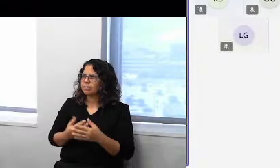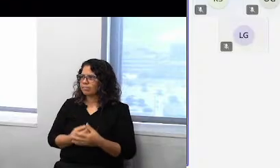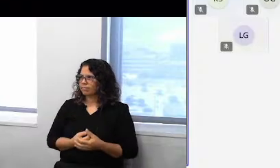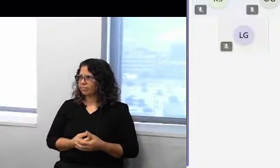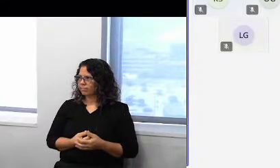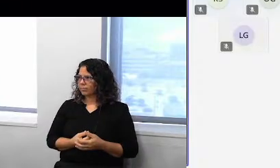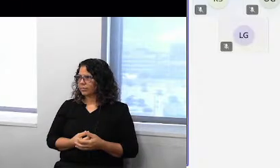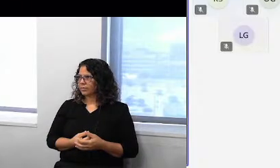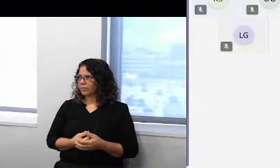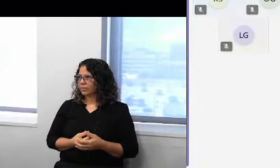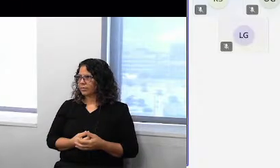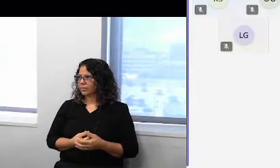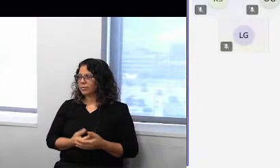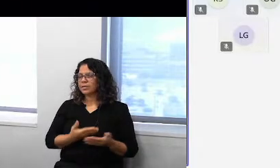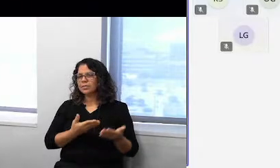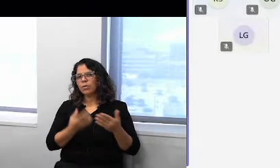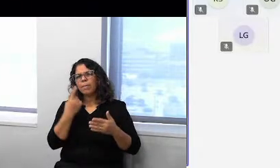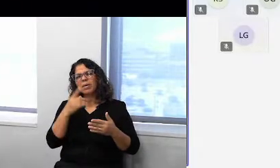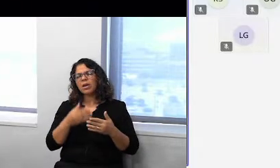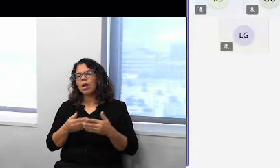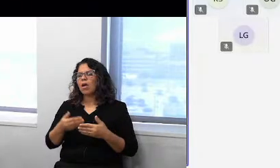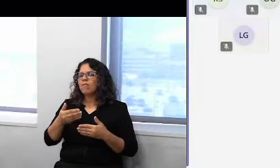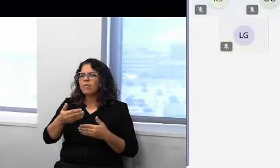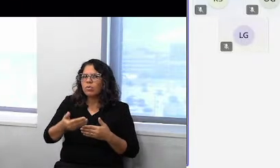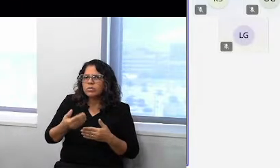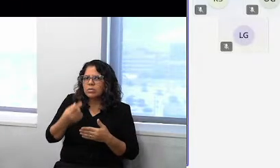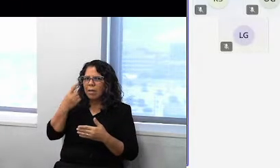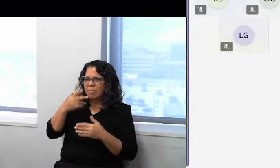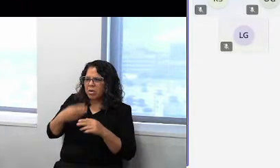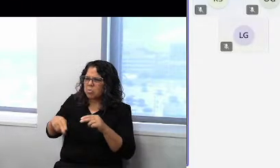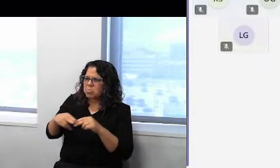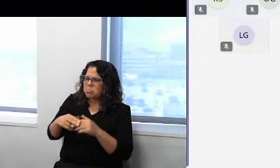ramp? So Victor, if I may,